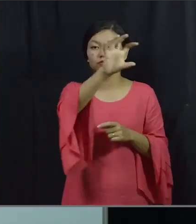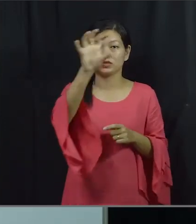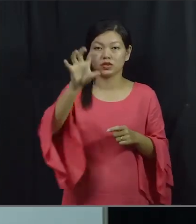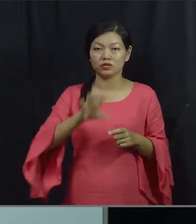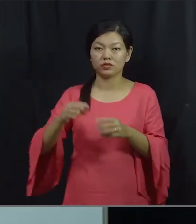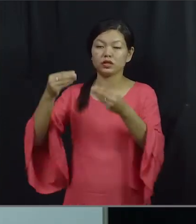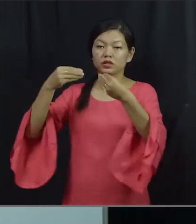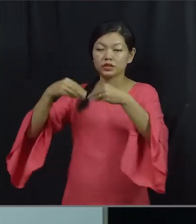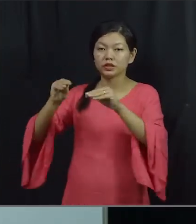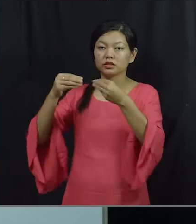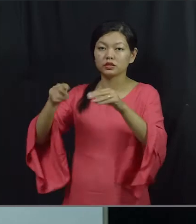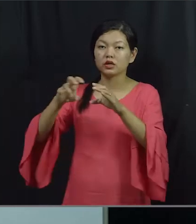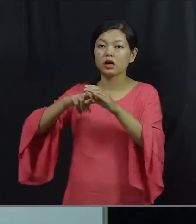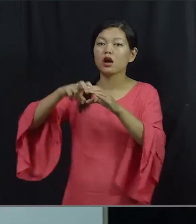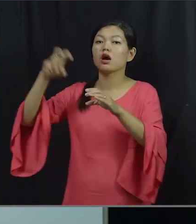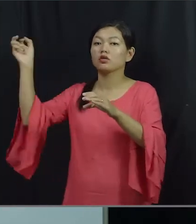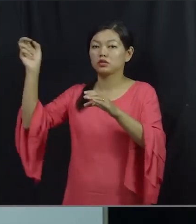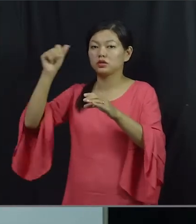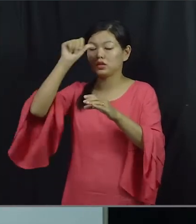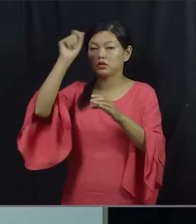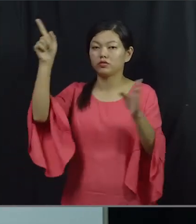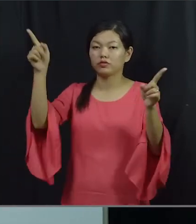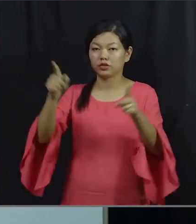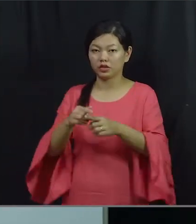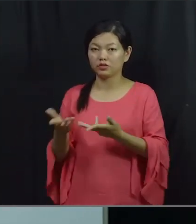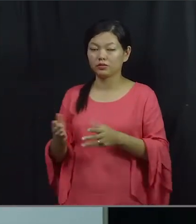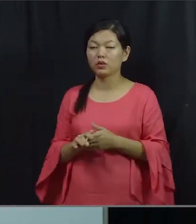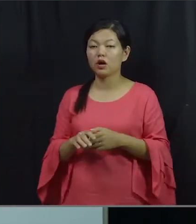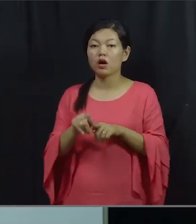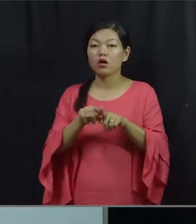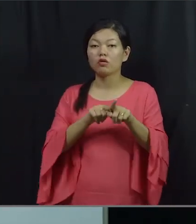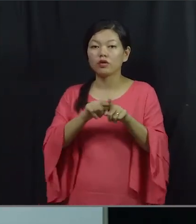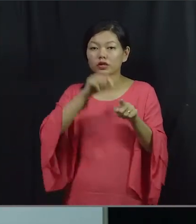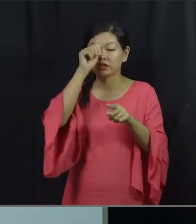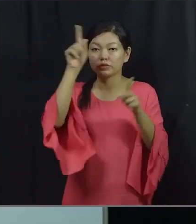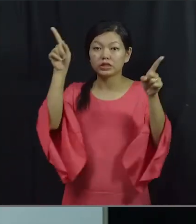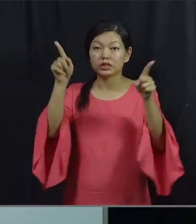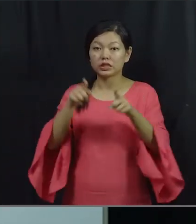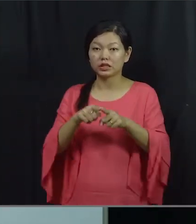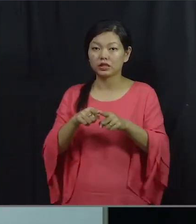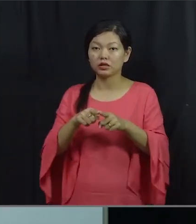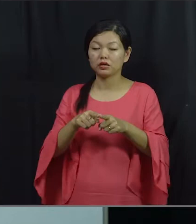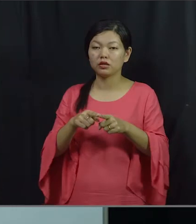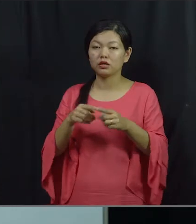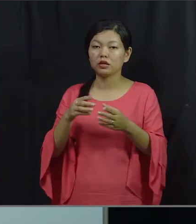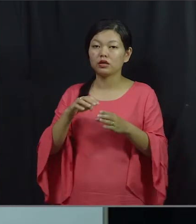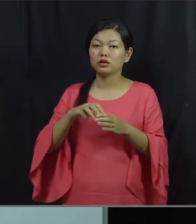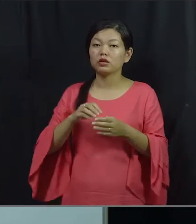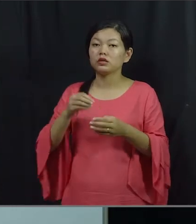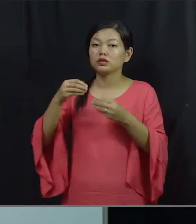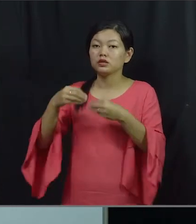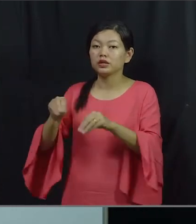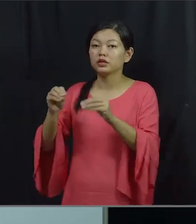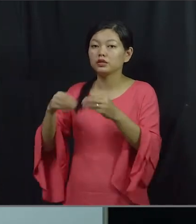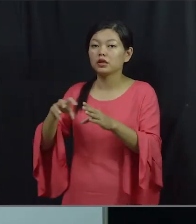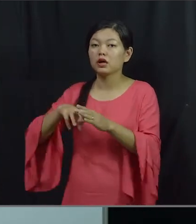exporting goods, okay, to other country. So India export, you know, cotton cloths or tea,